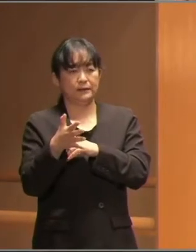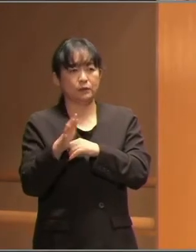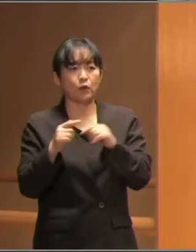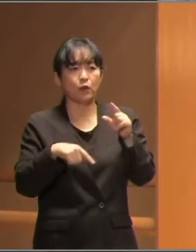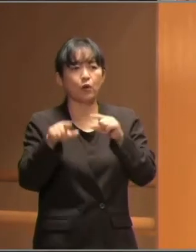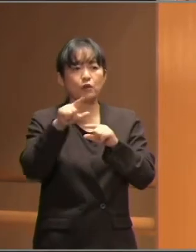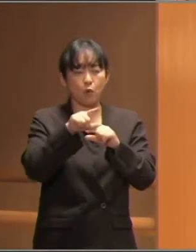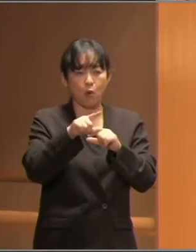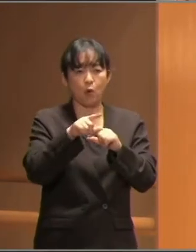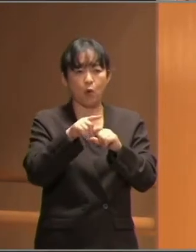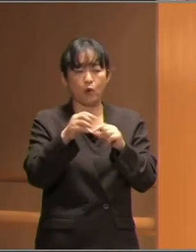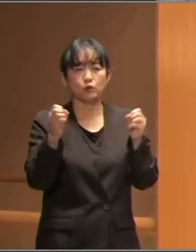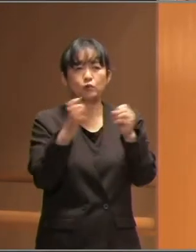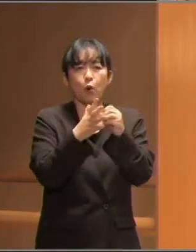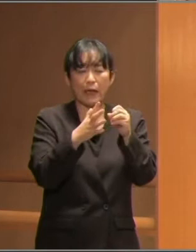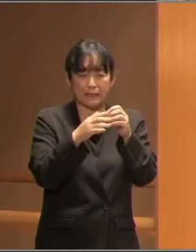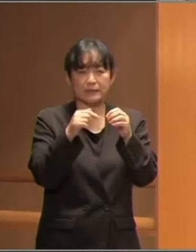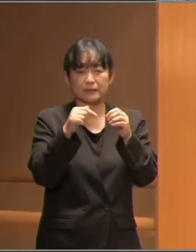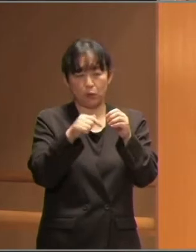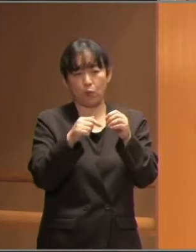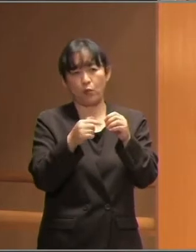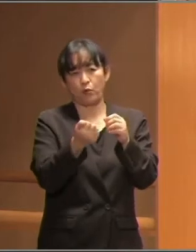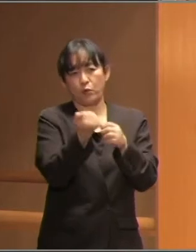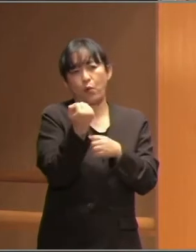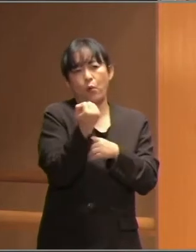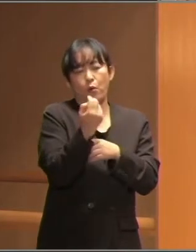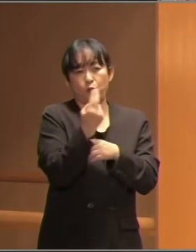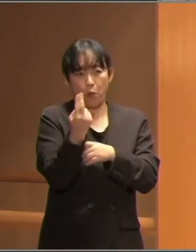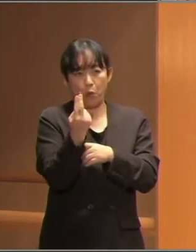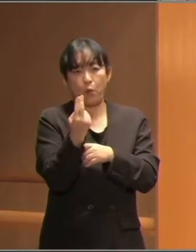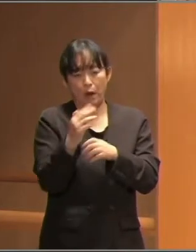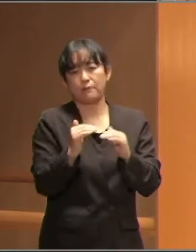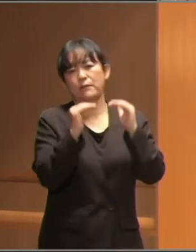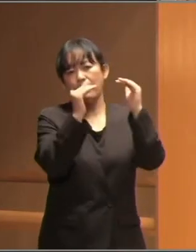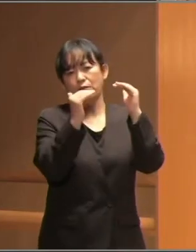50. So this new material has a higher impact strength.